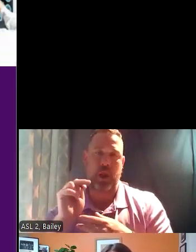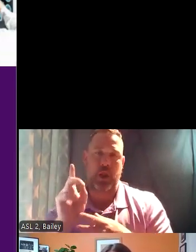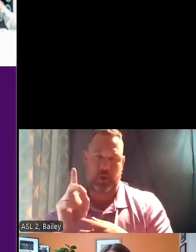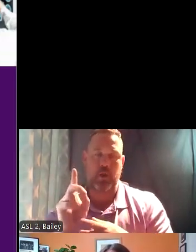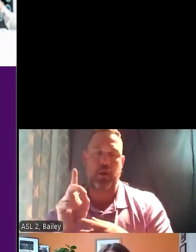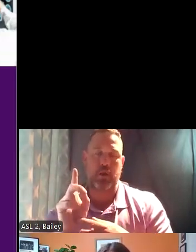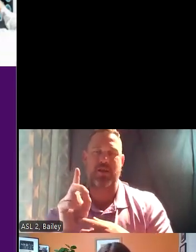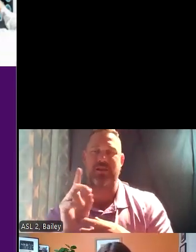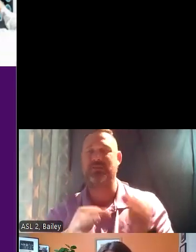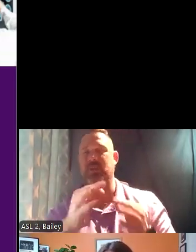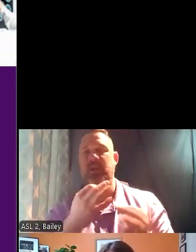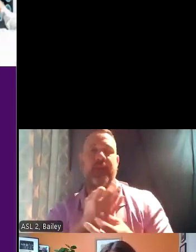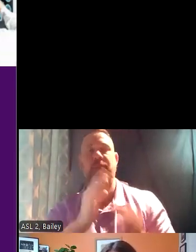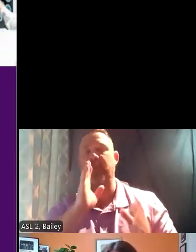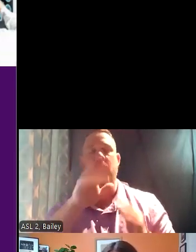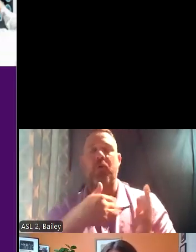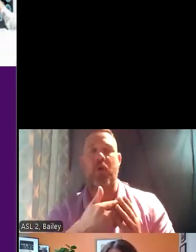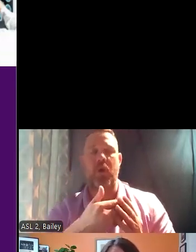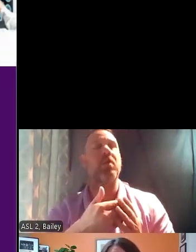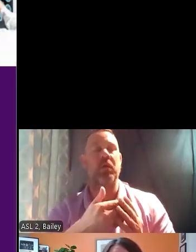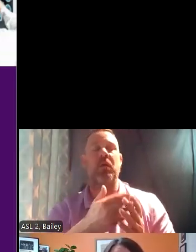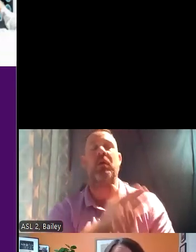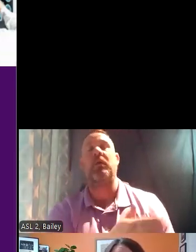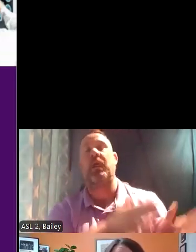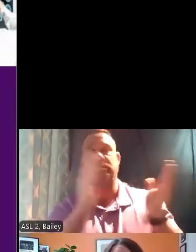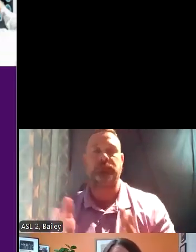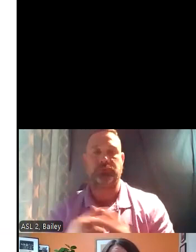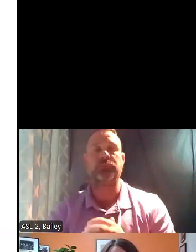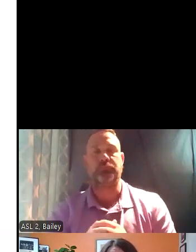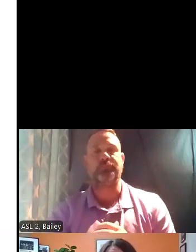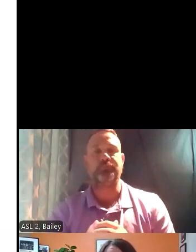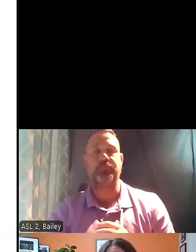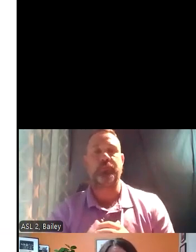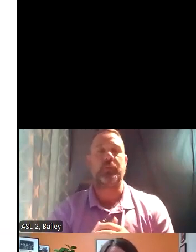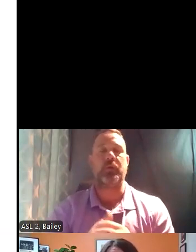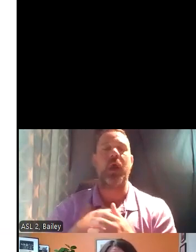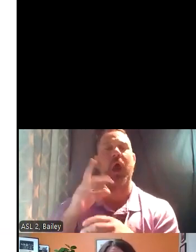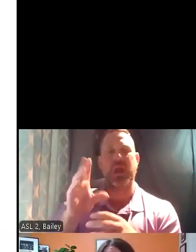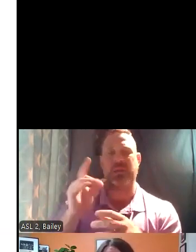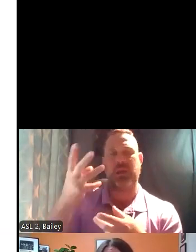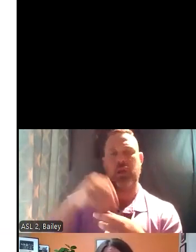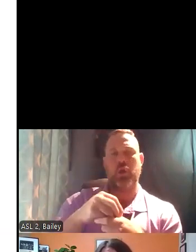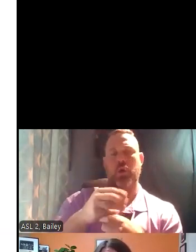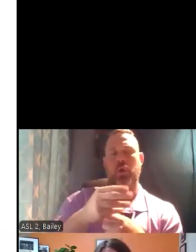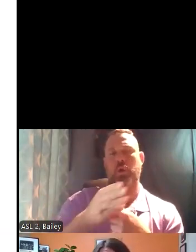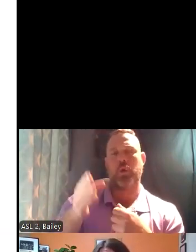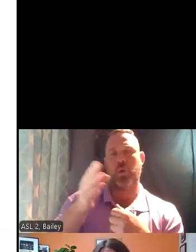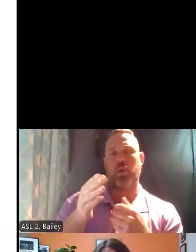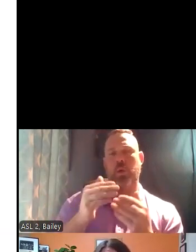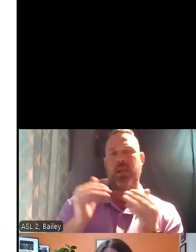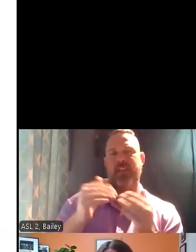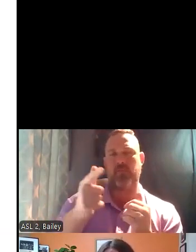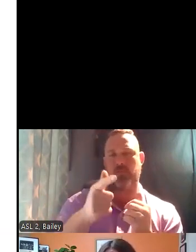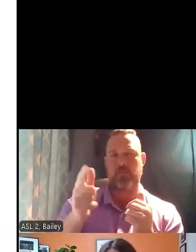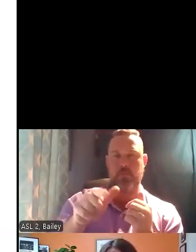a free-for-all. So you can switch to the next slide, please. And I did include just a couple of level setting slides. Of